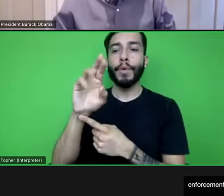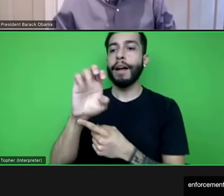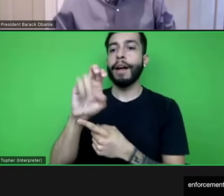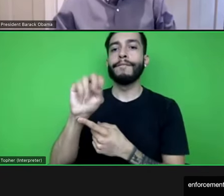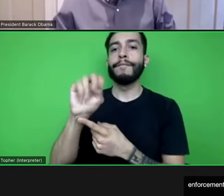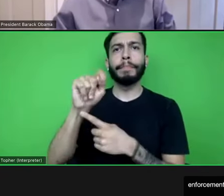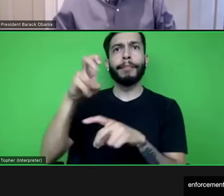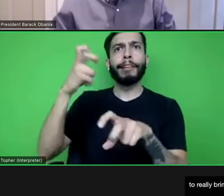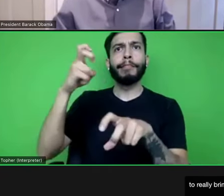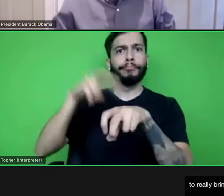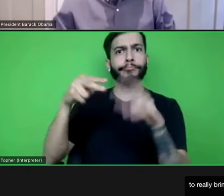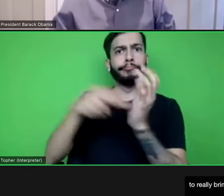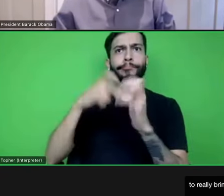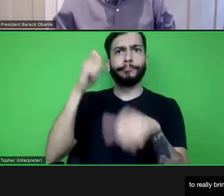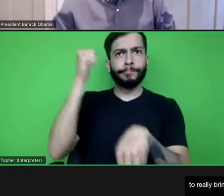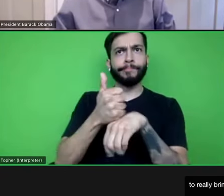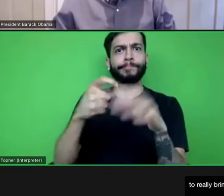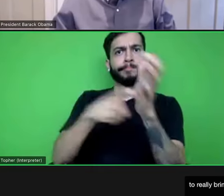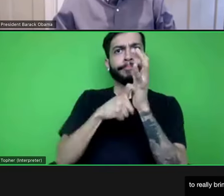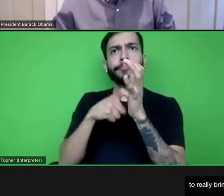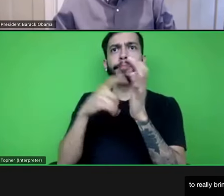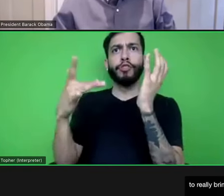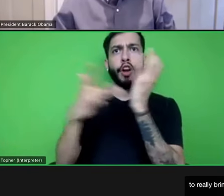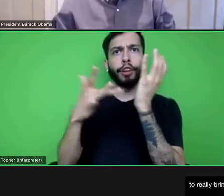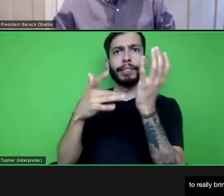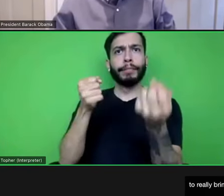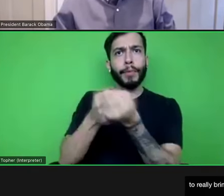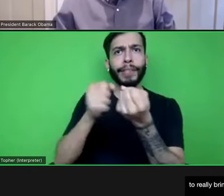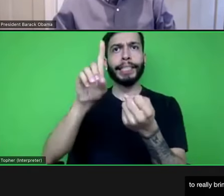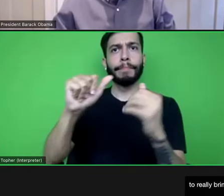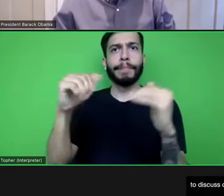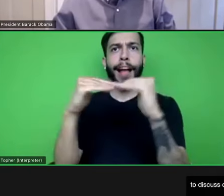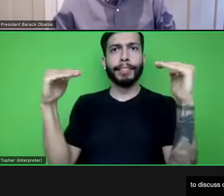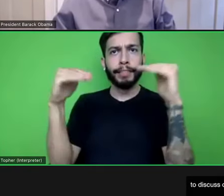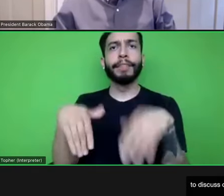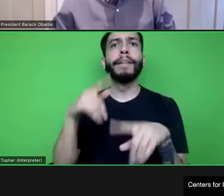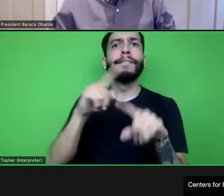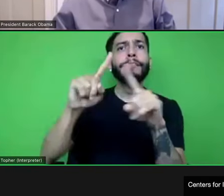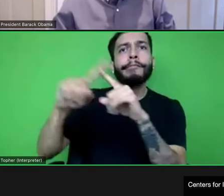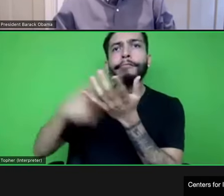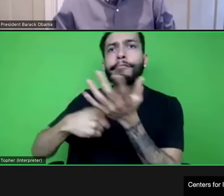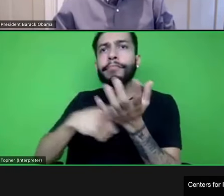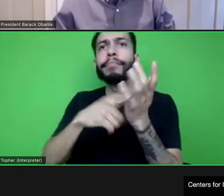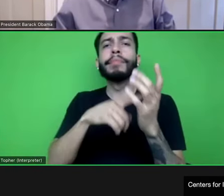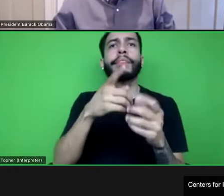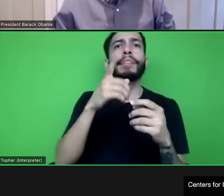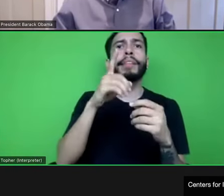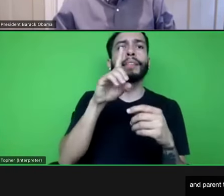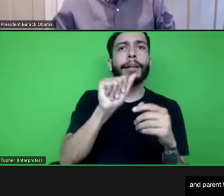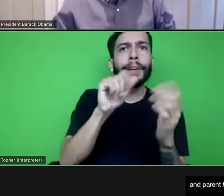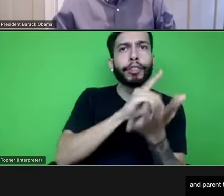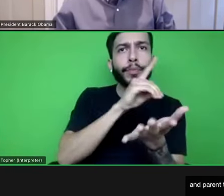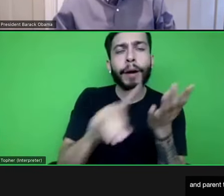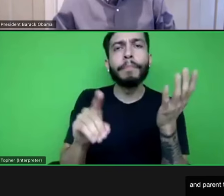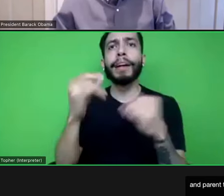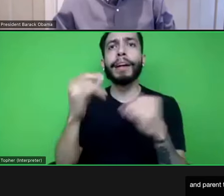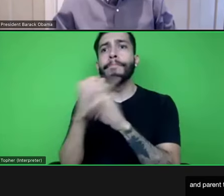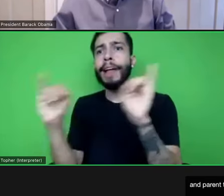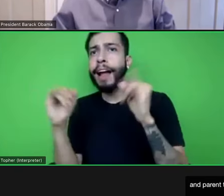discuss discrimination and Centers for Independent Living and parent training programs. Those are all very important.